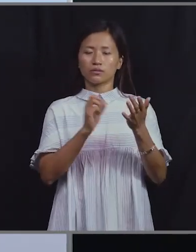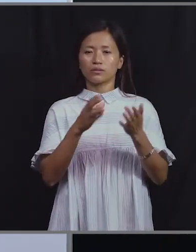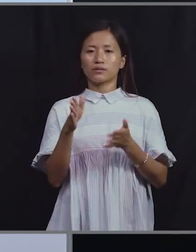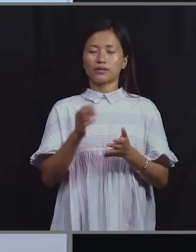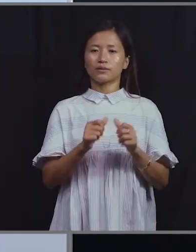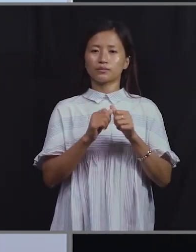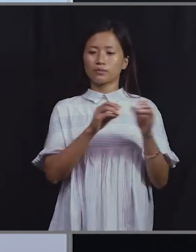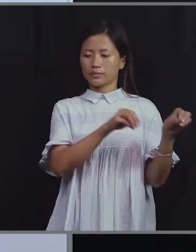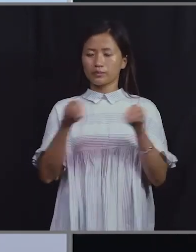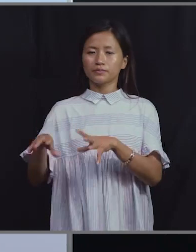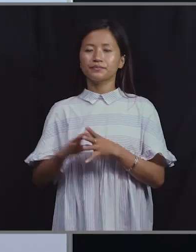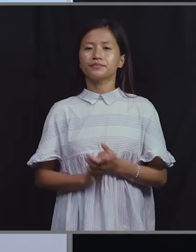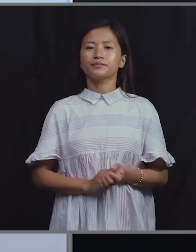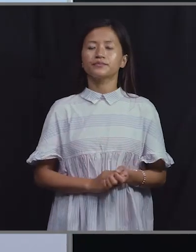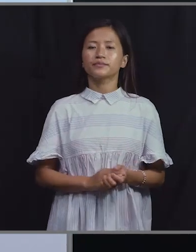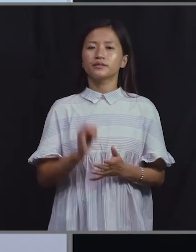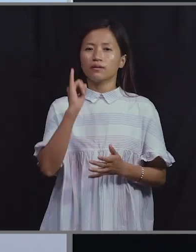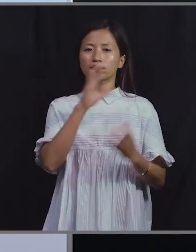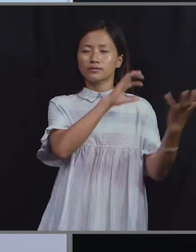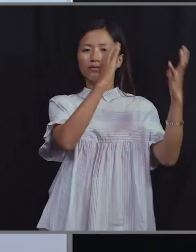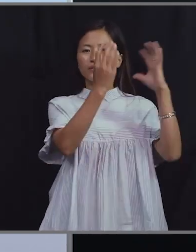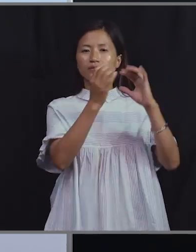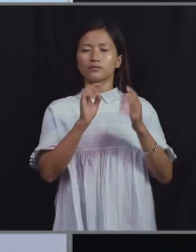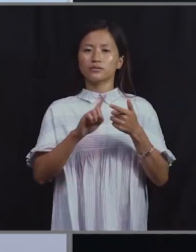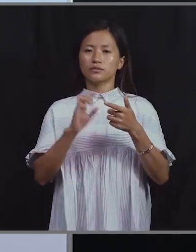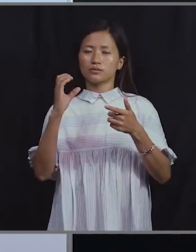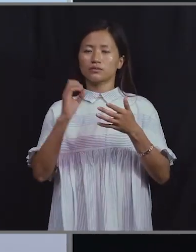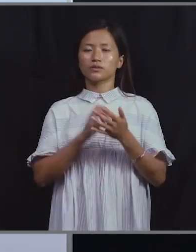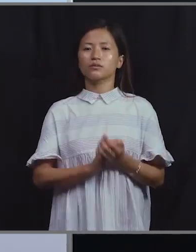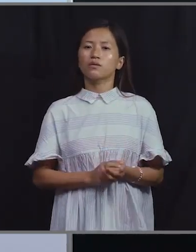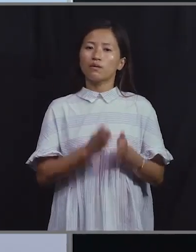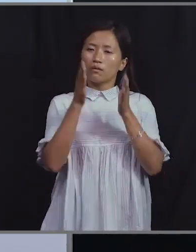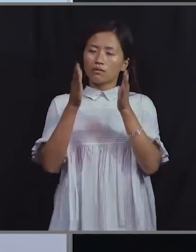here, new international economic order.